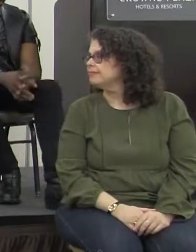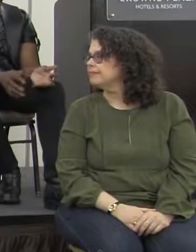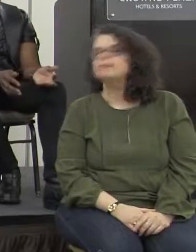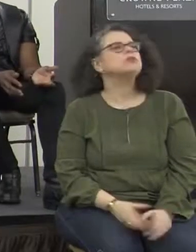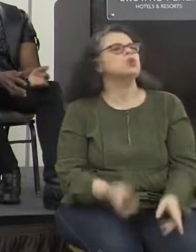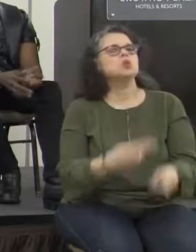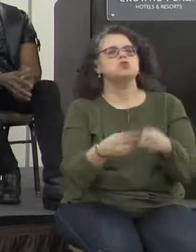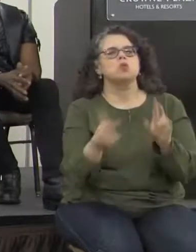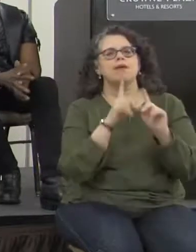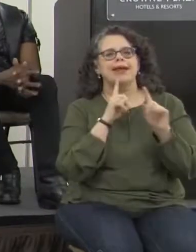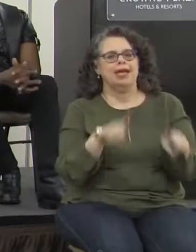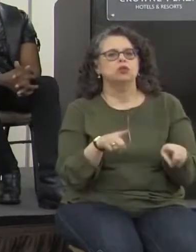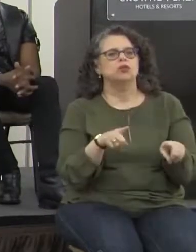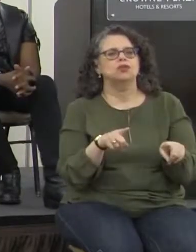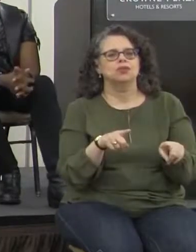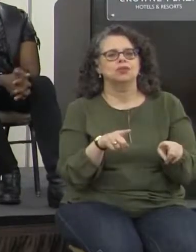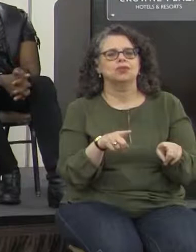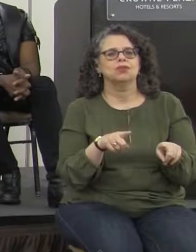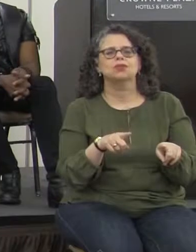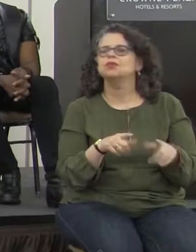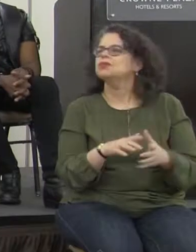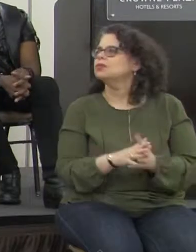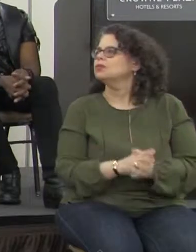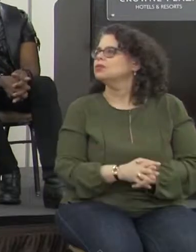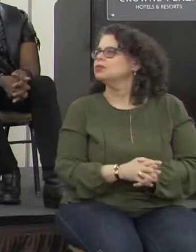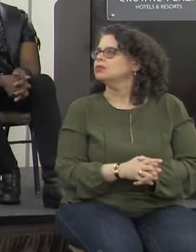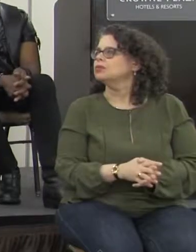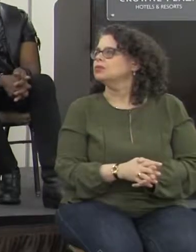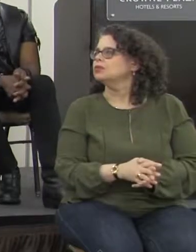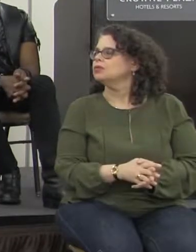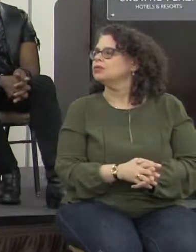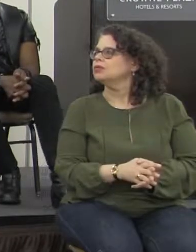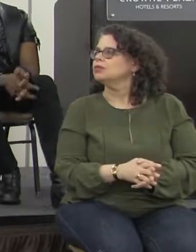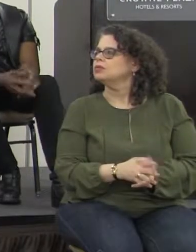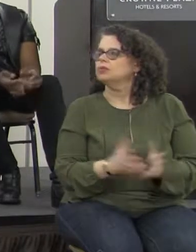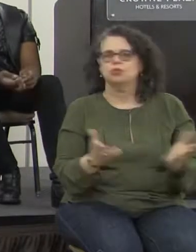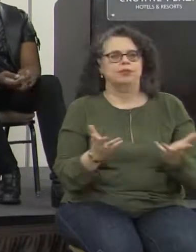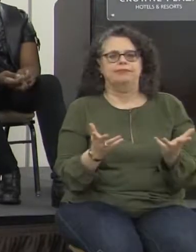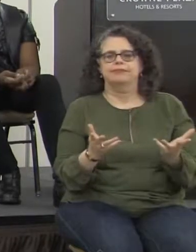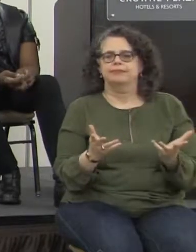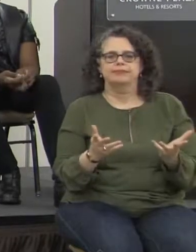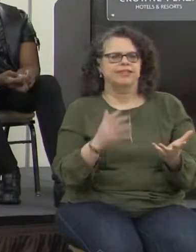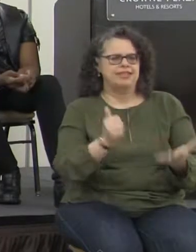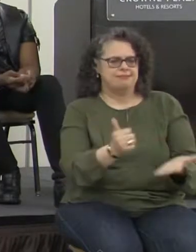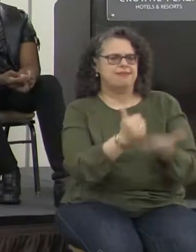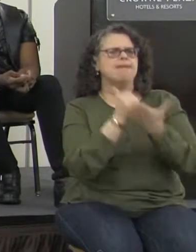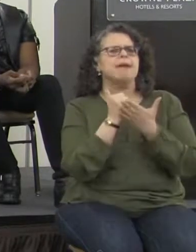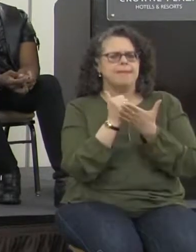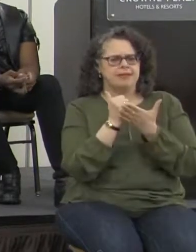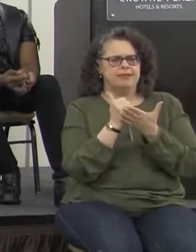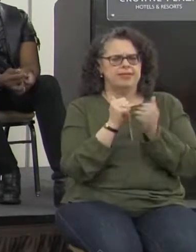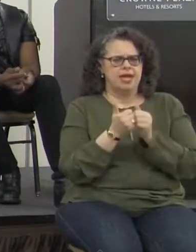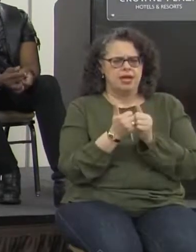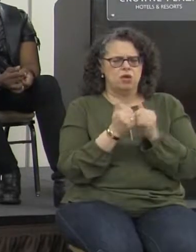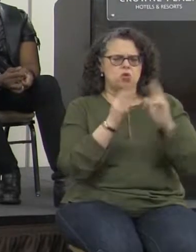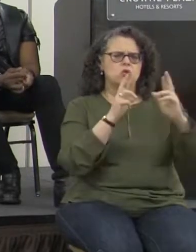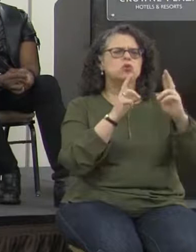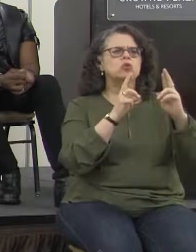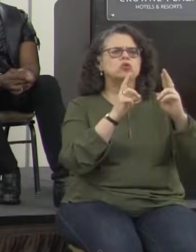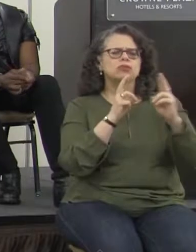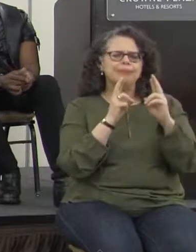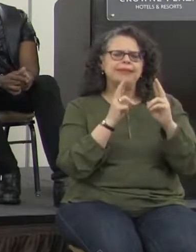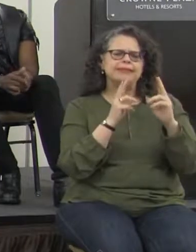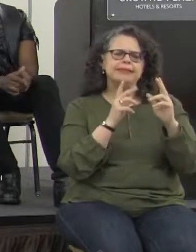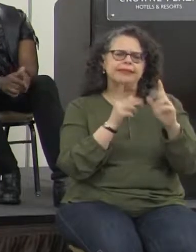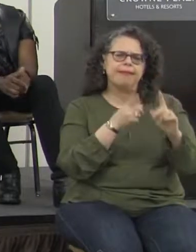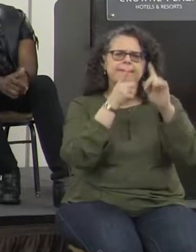The short answer to that question is that they can help us by respecting our mission and